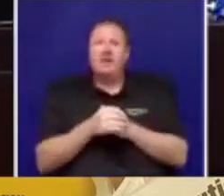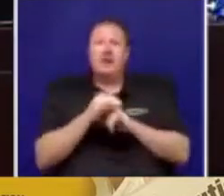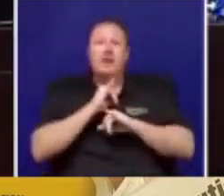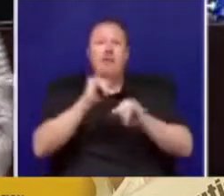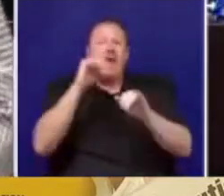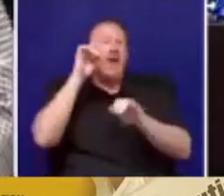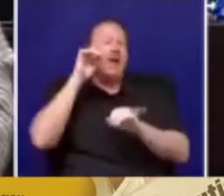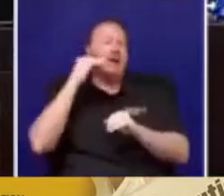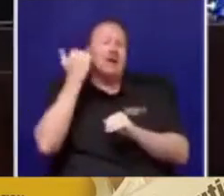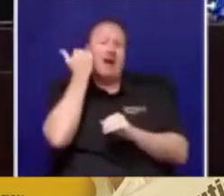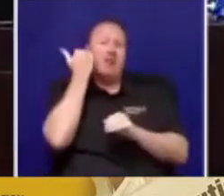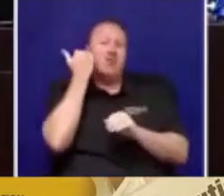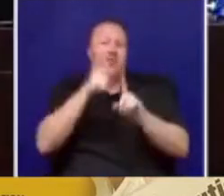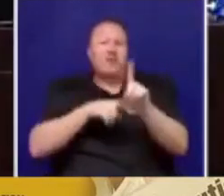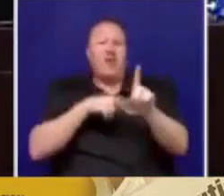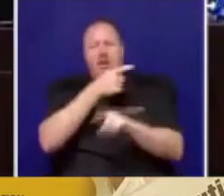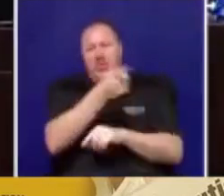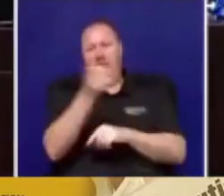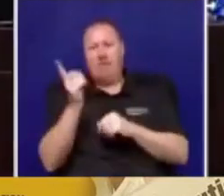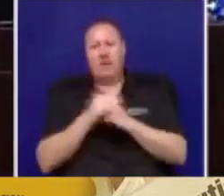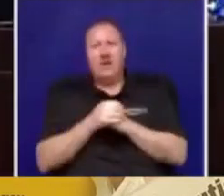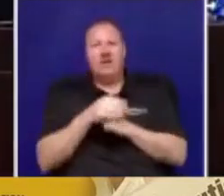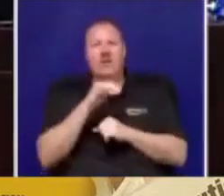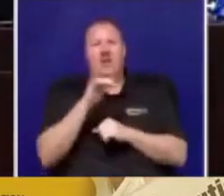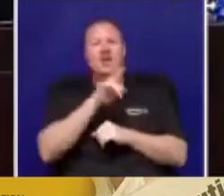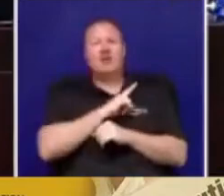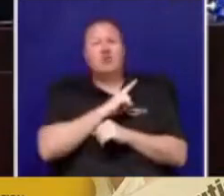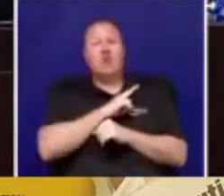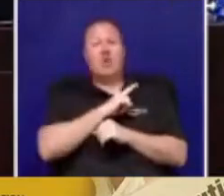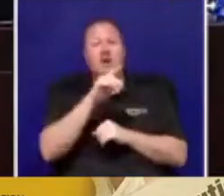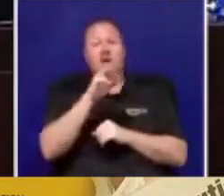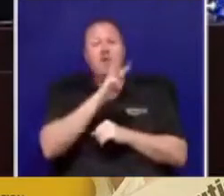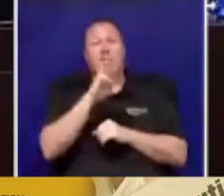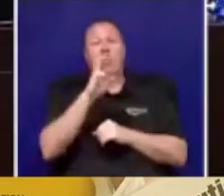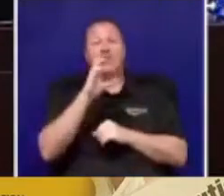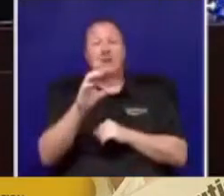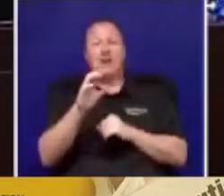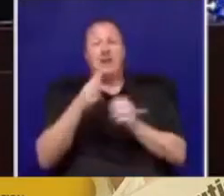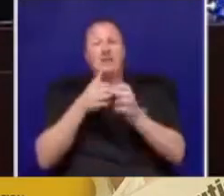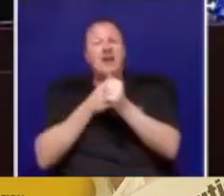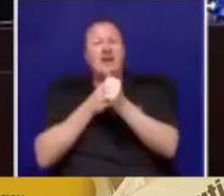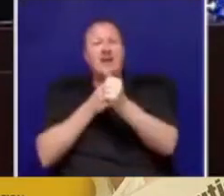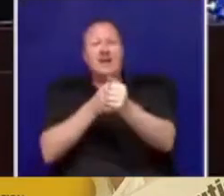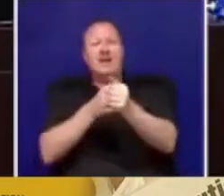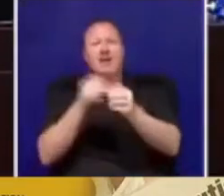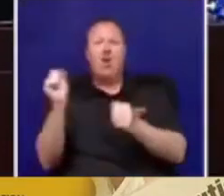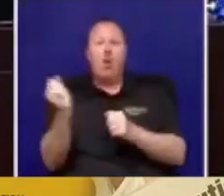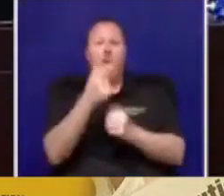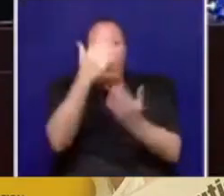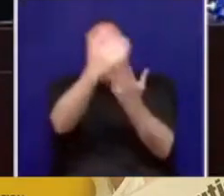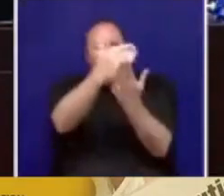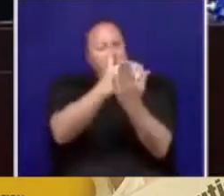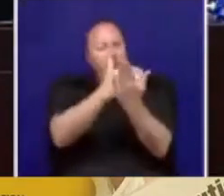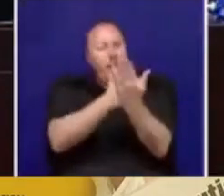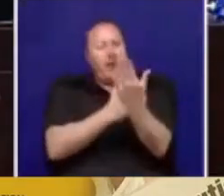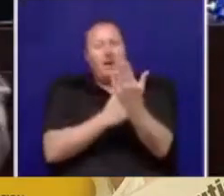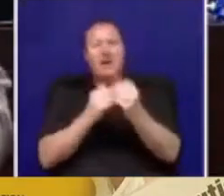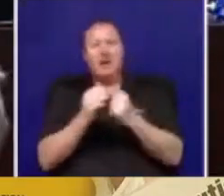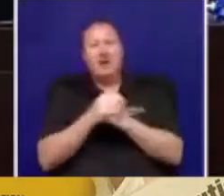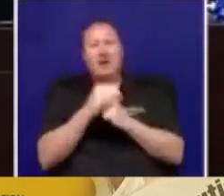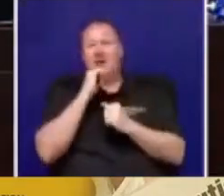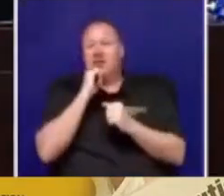bad government. And that is why the Western Cape has leading in all of these indicators. It is not